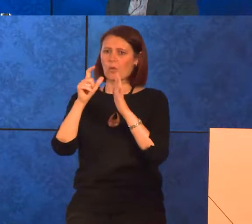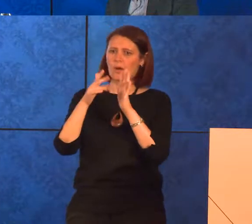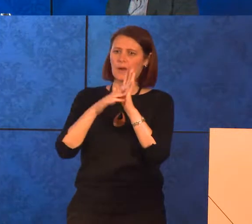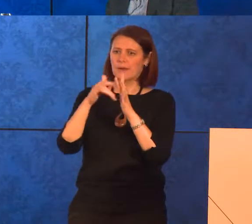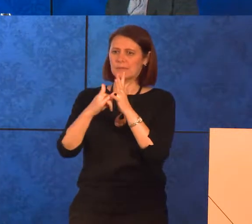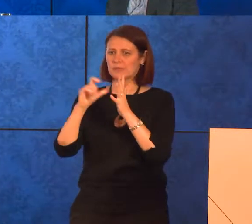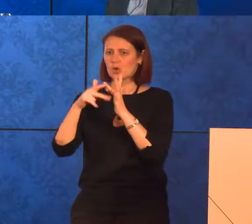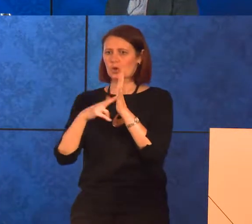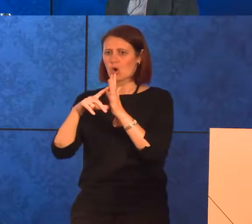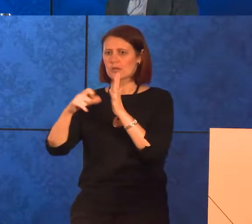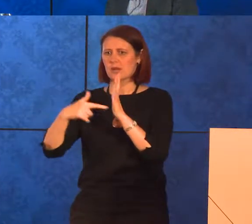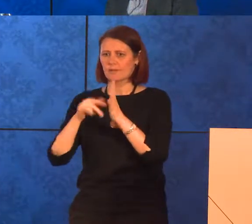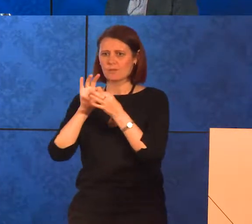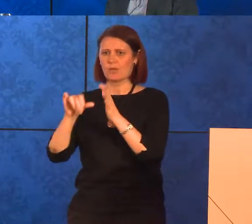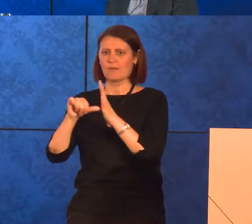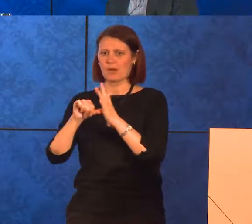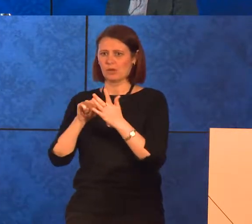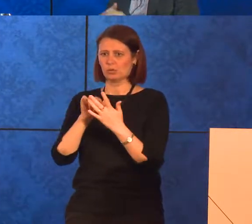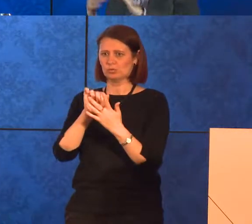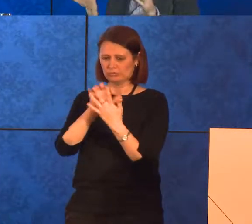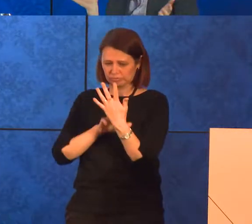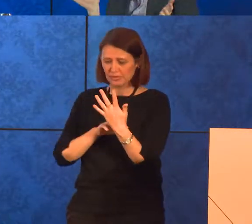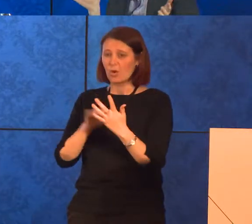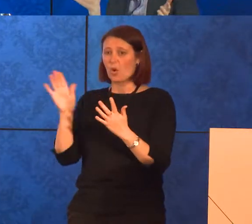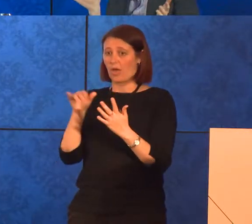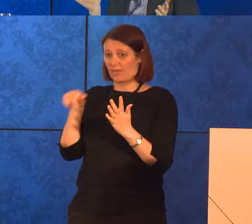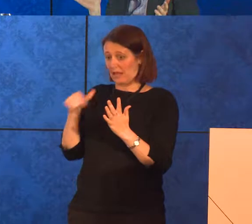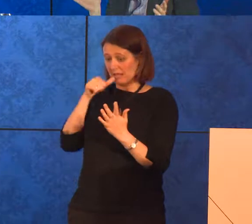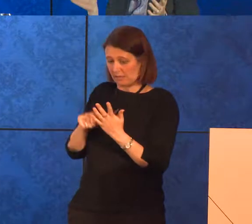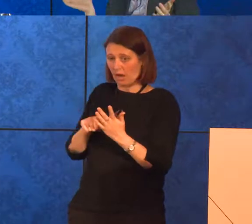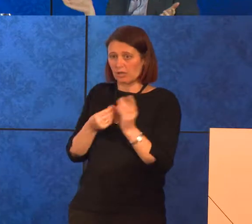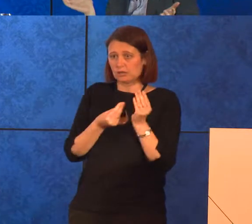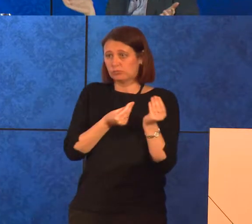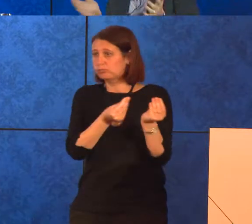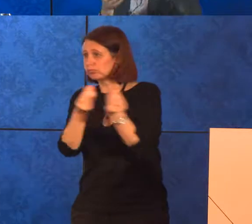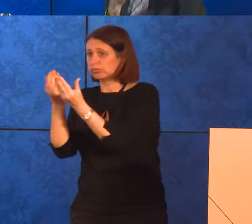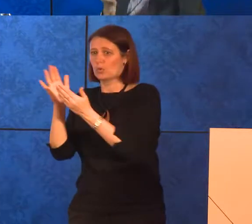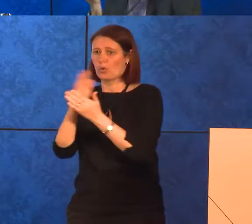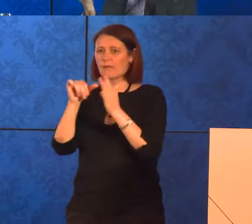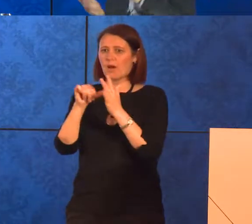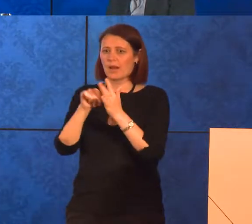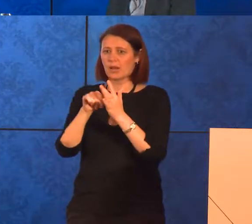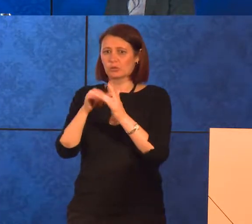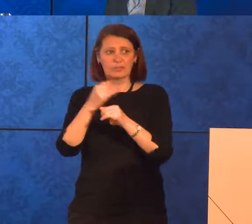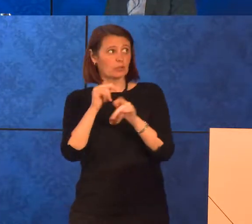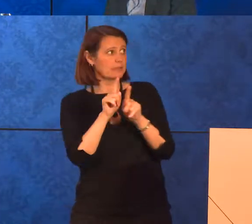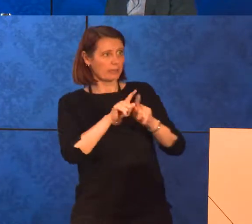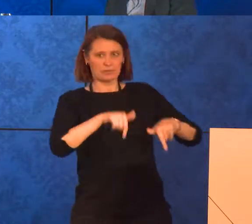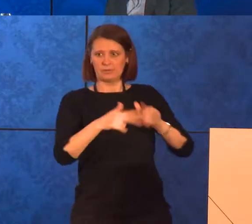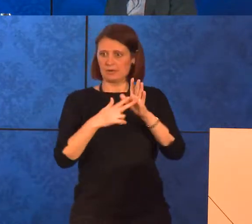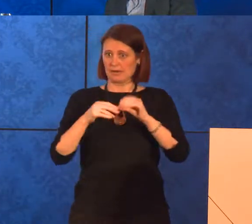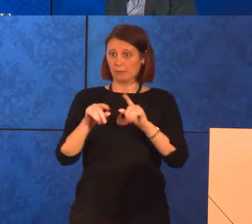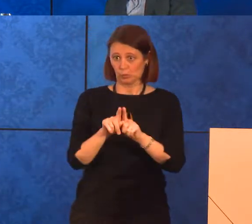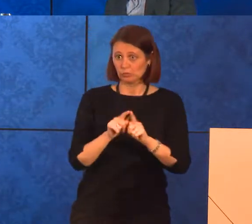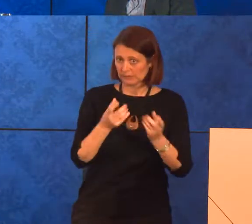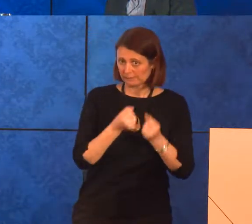finance sector. That letter had gone to all the other financial institutions like the one we're in today.